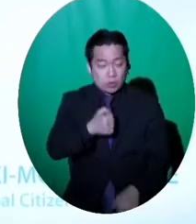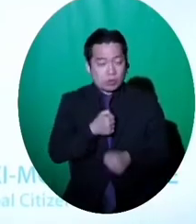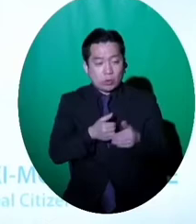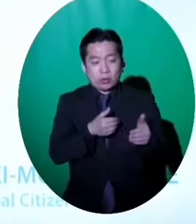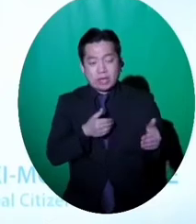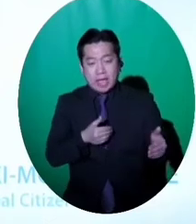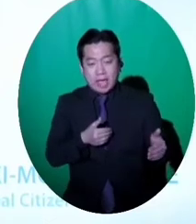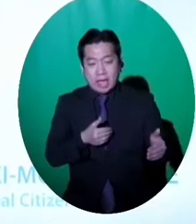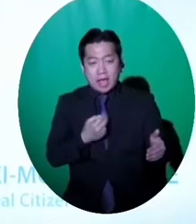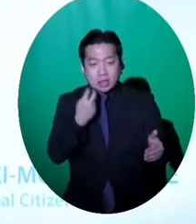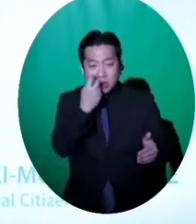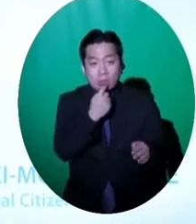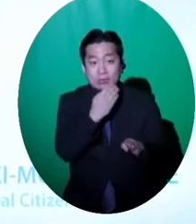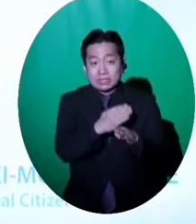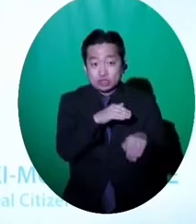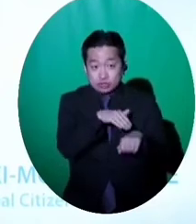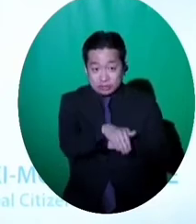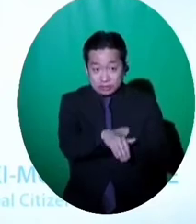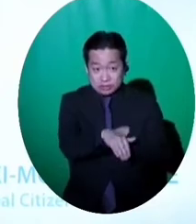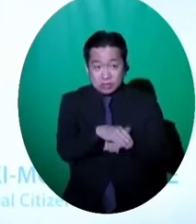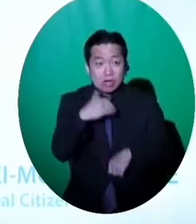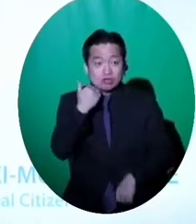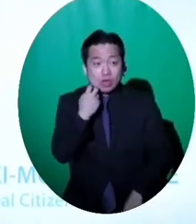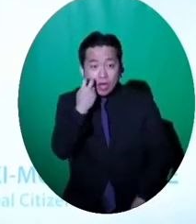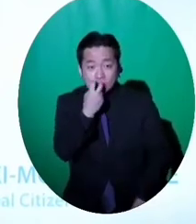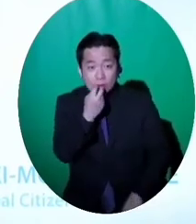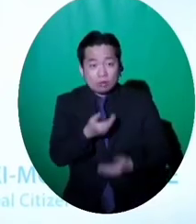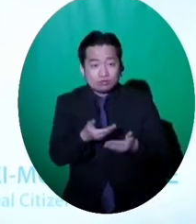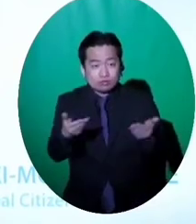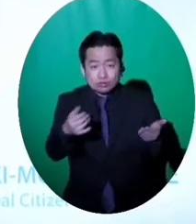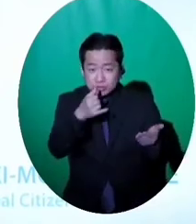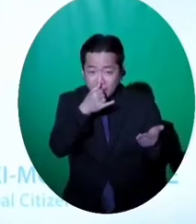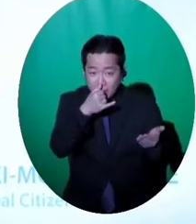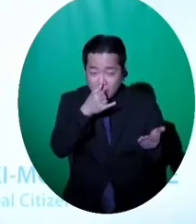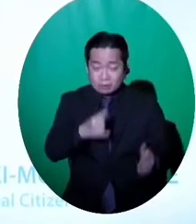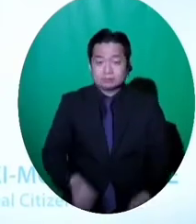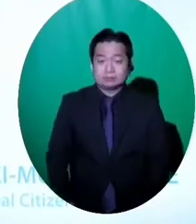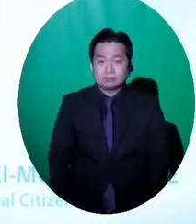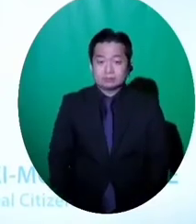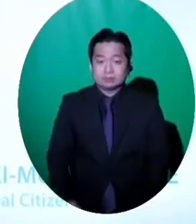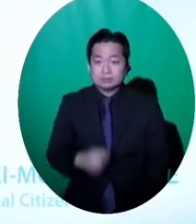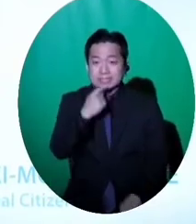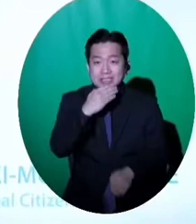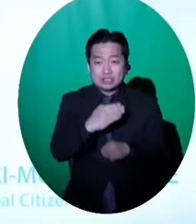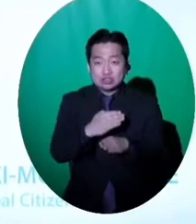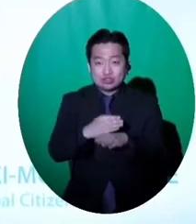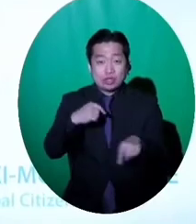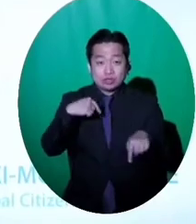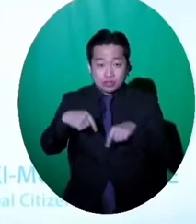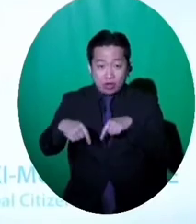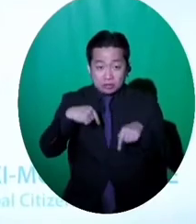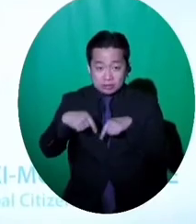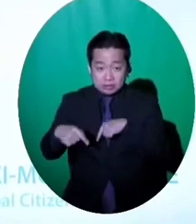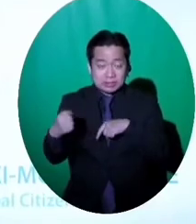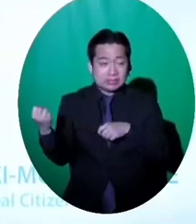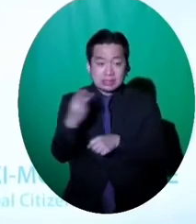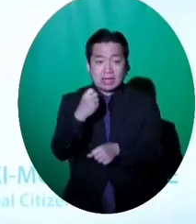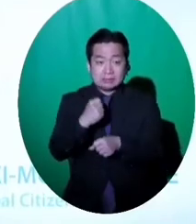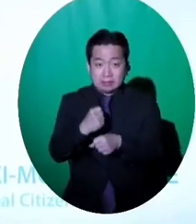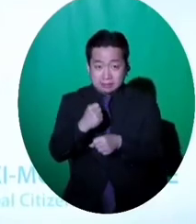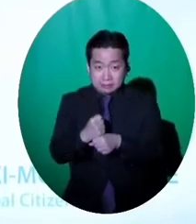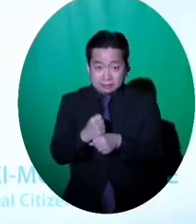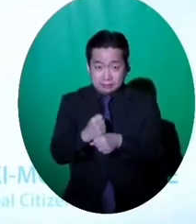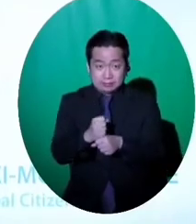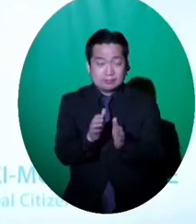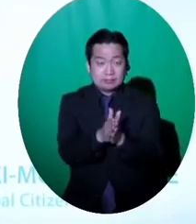Who Cares How to Reshape a Democratic Politics. Professor Tronto was awarded an